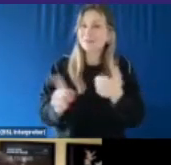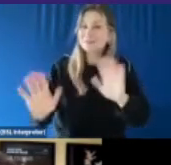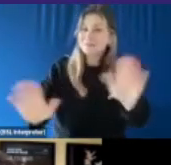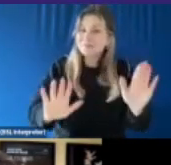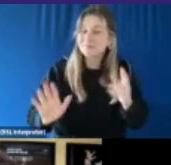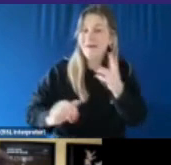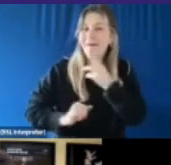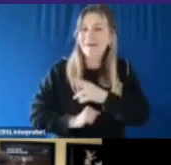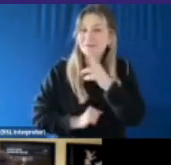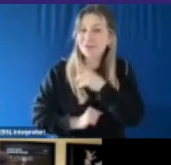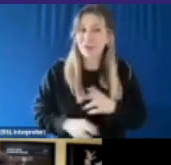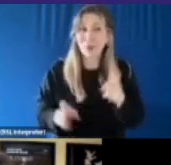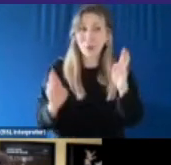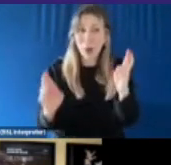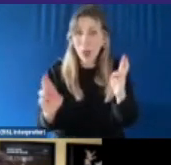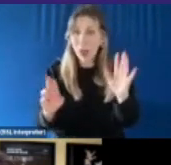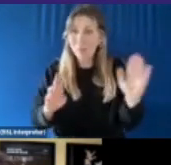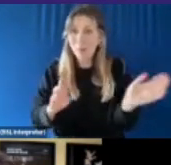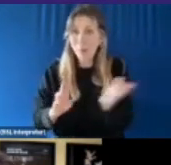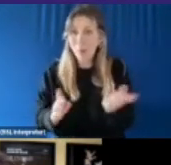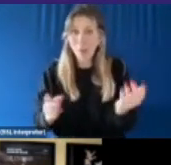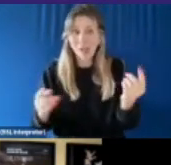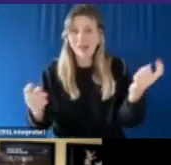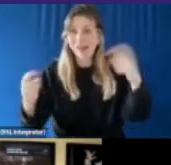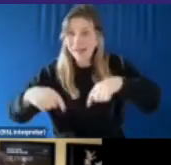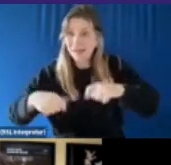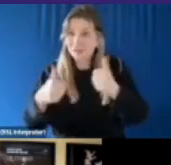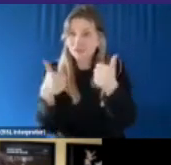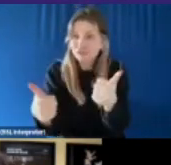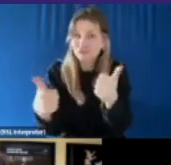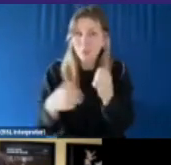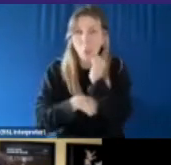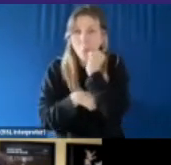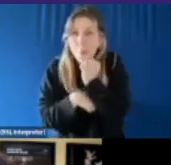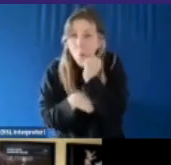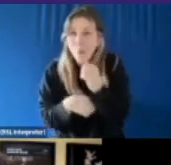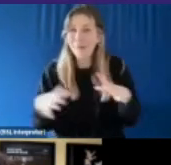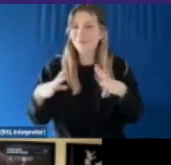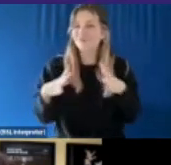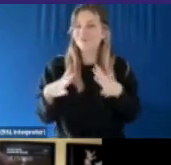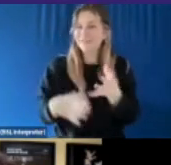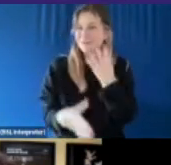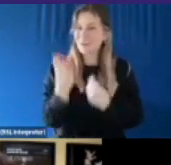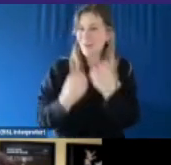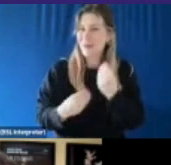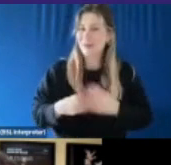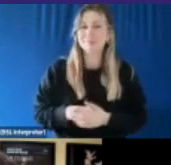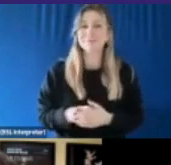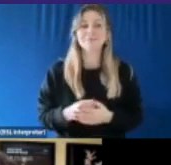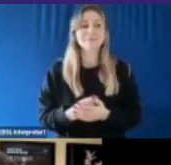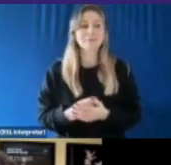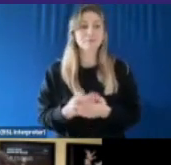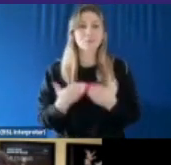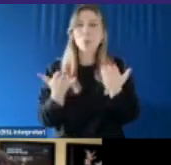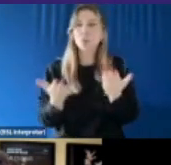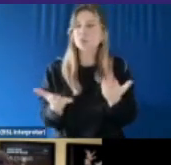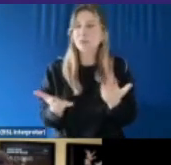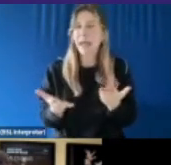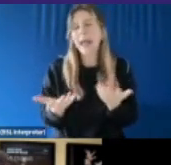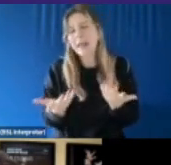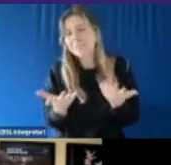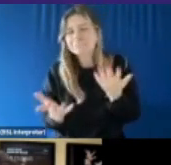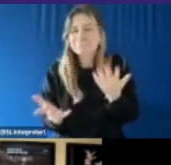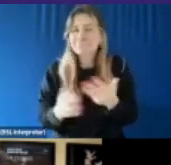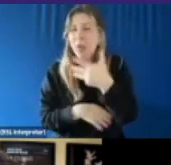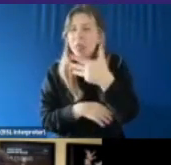ready to learn. So today's webinar is it's going to be, I think it'll be shorter than 90 minutes. I ran through it this